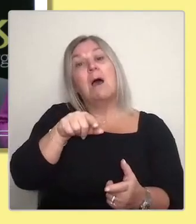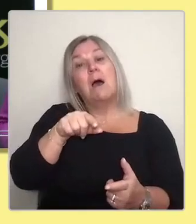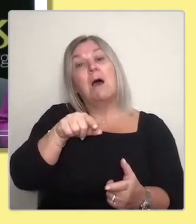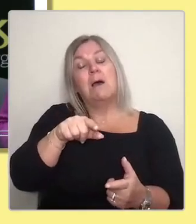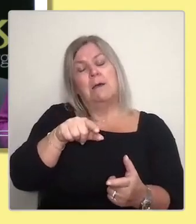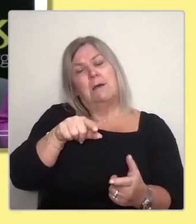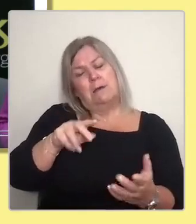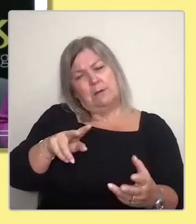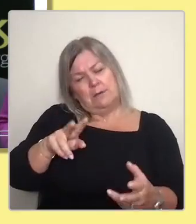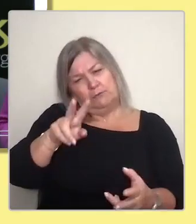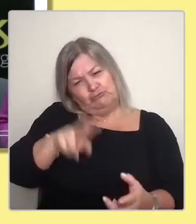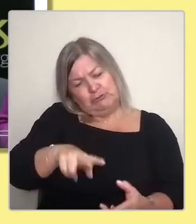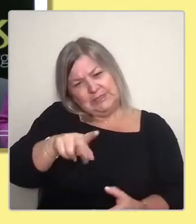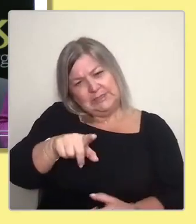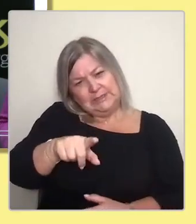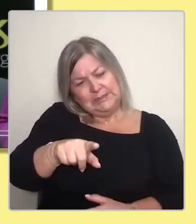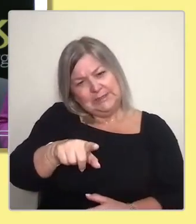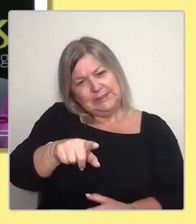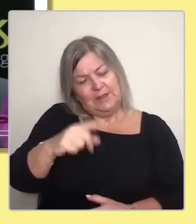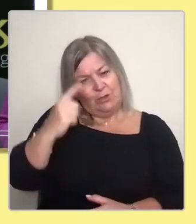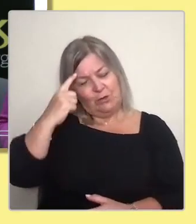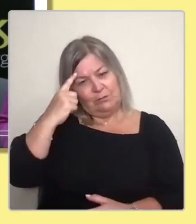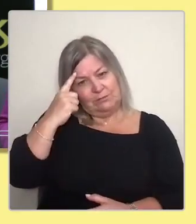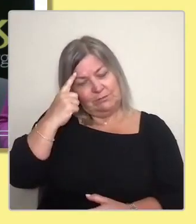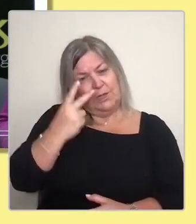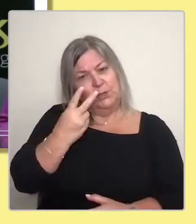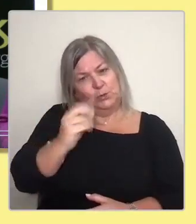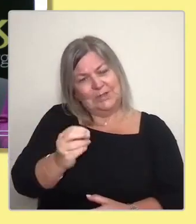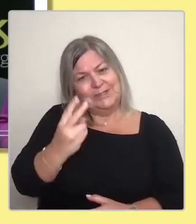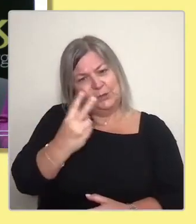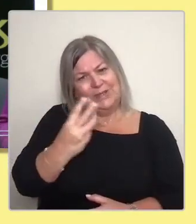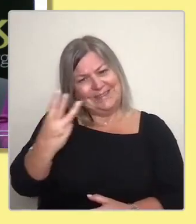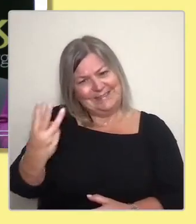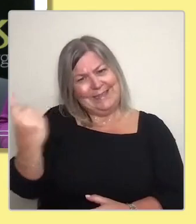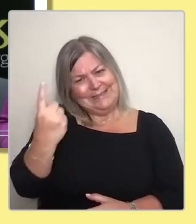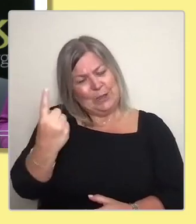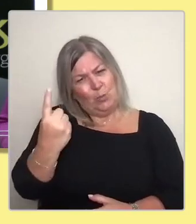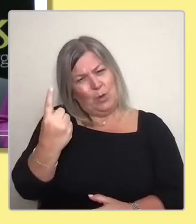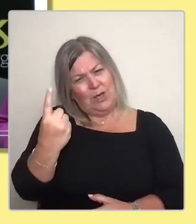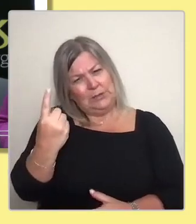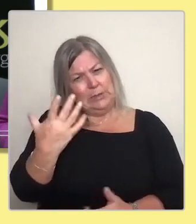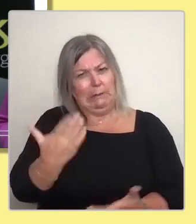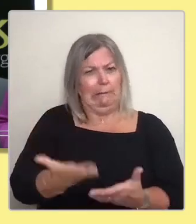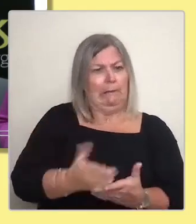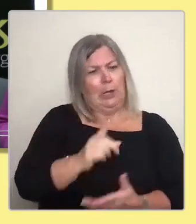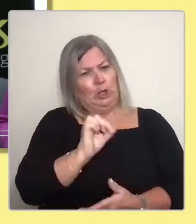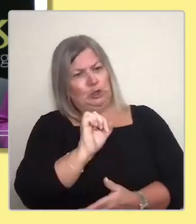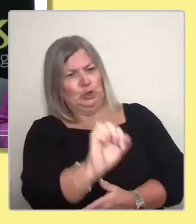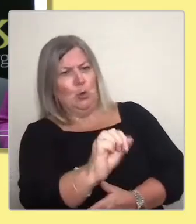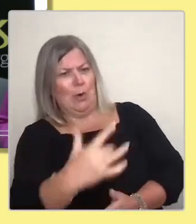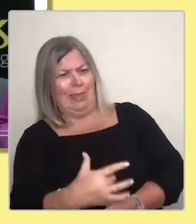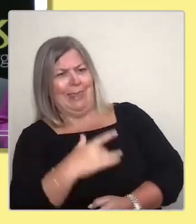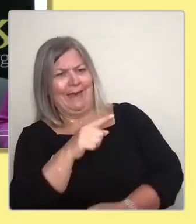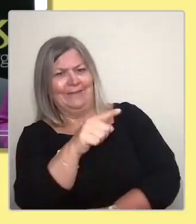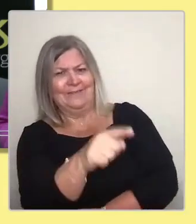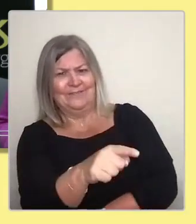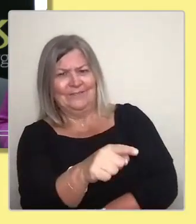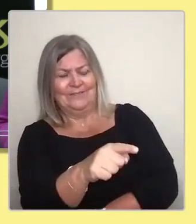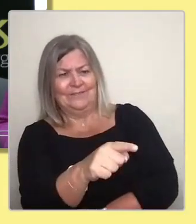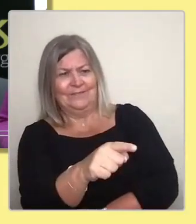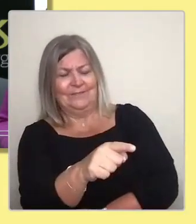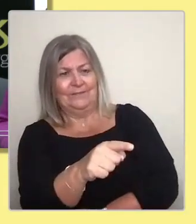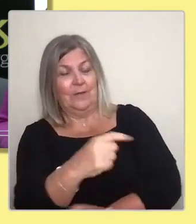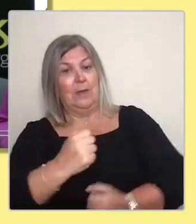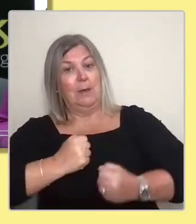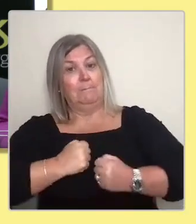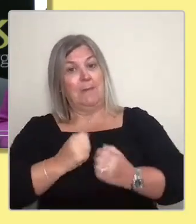couldn't believe that we're in 2023 and people are questioning your existence. I mean, I cannot imagine as a Muslim